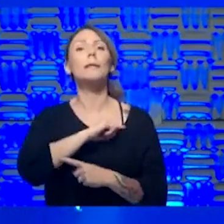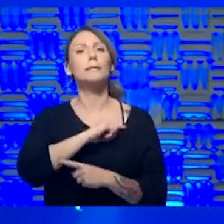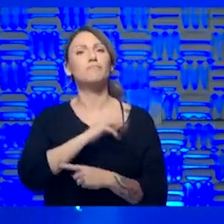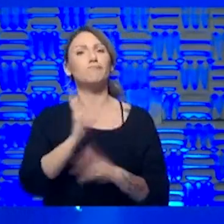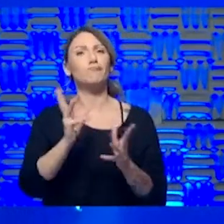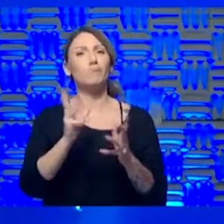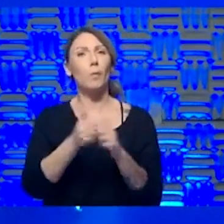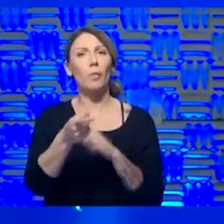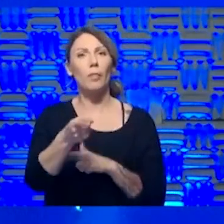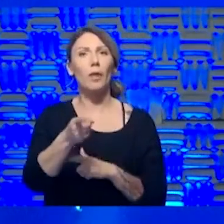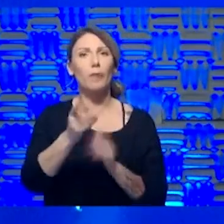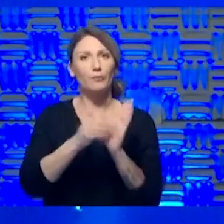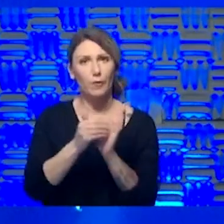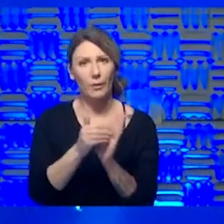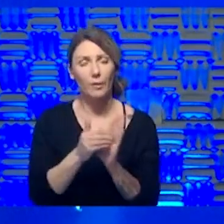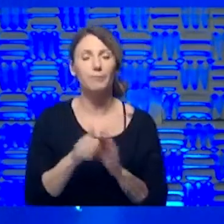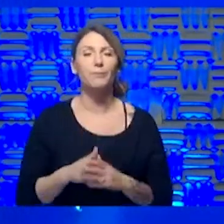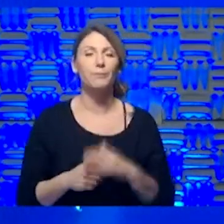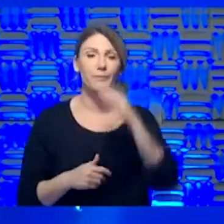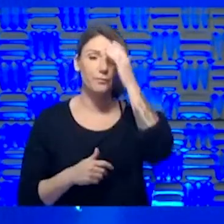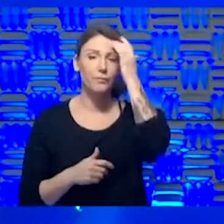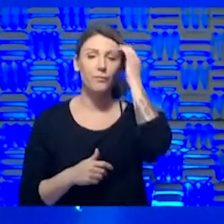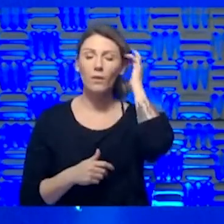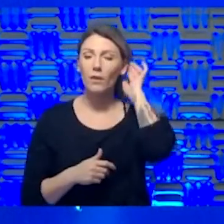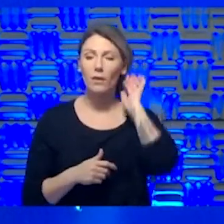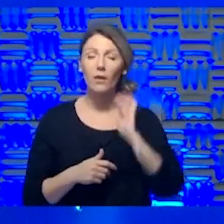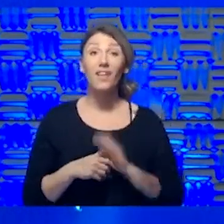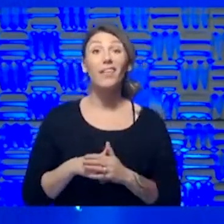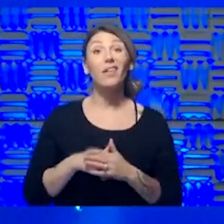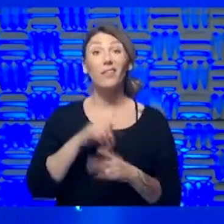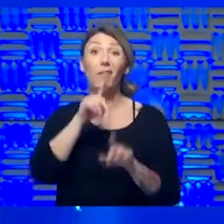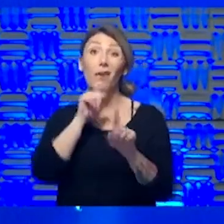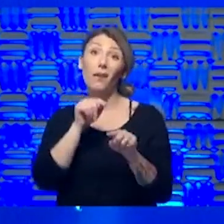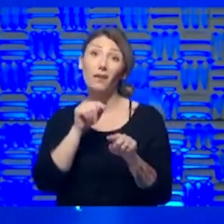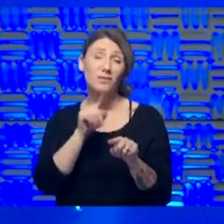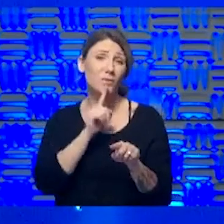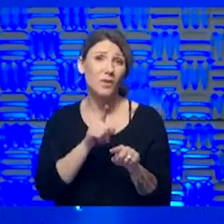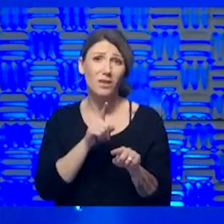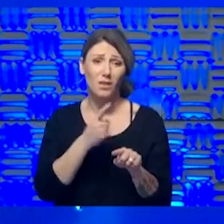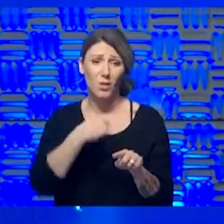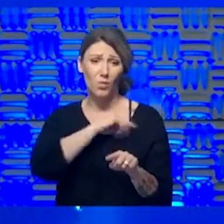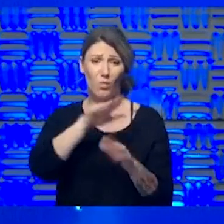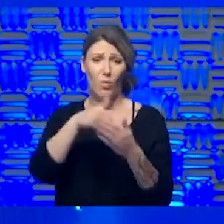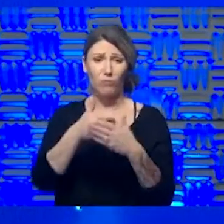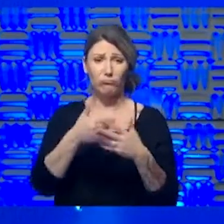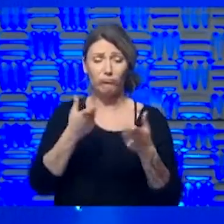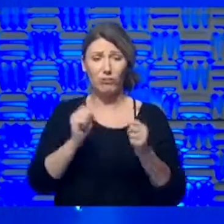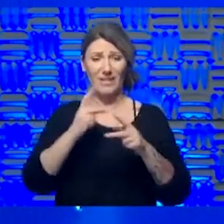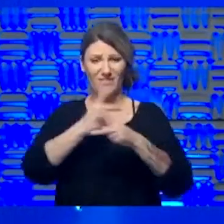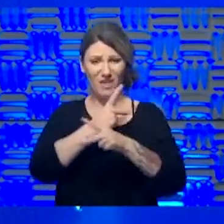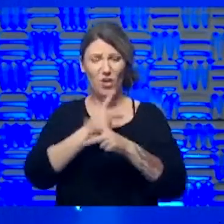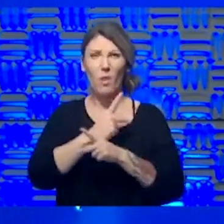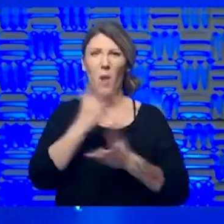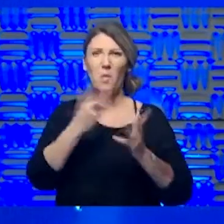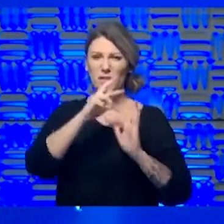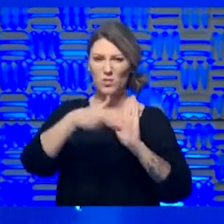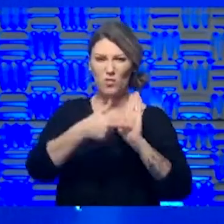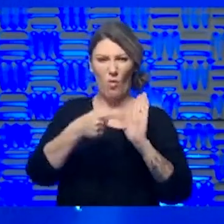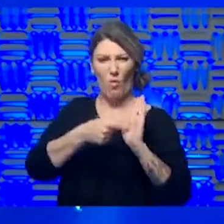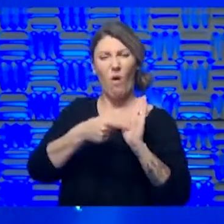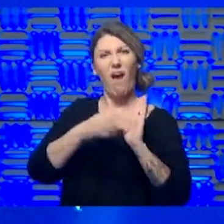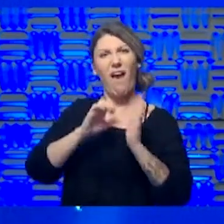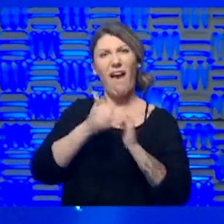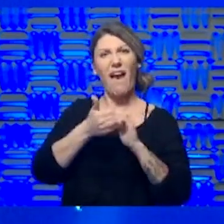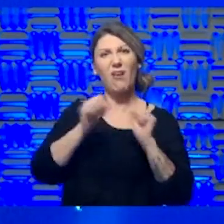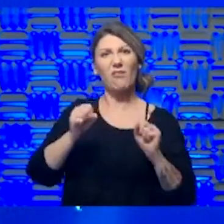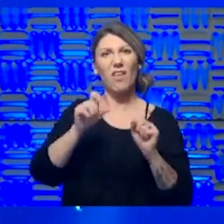that the answer really, we're all trying to figure out the role of antibody testing, but the way to do that is to get more research,